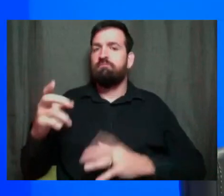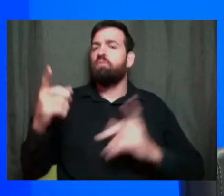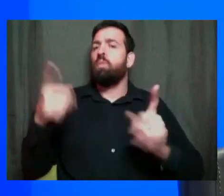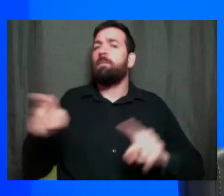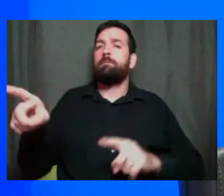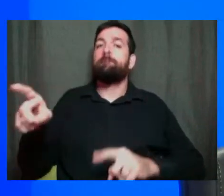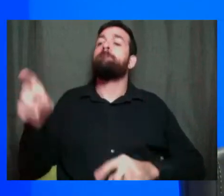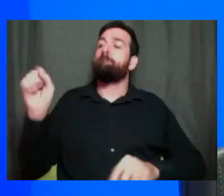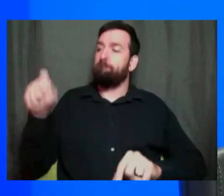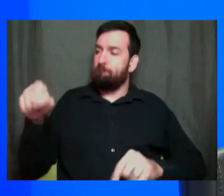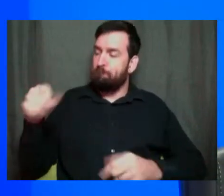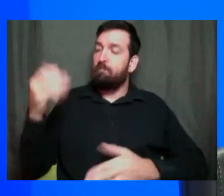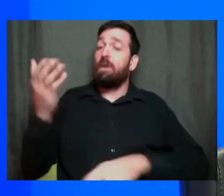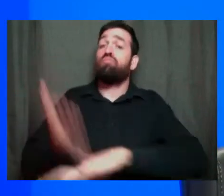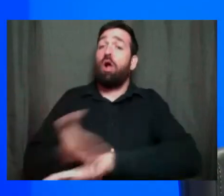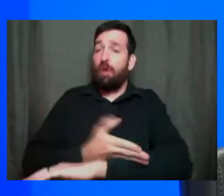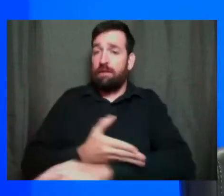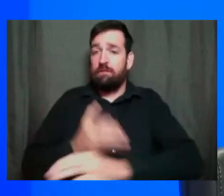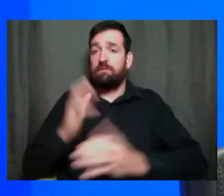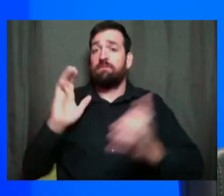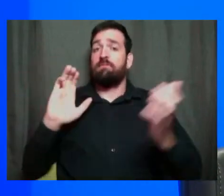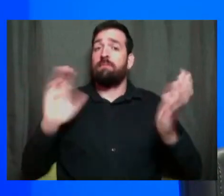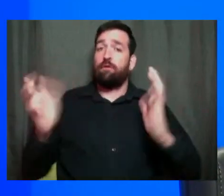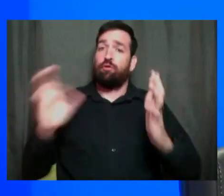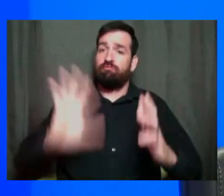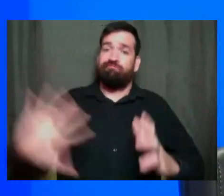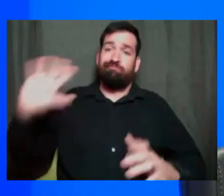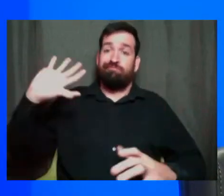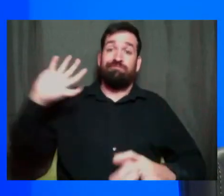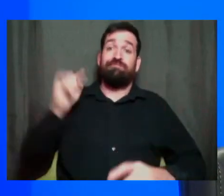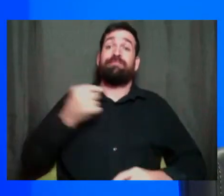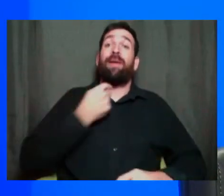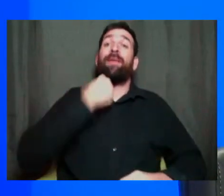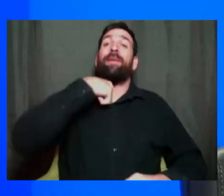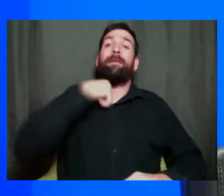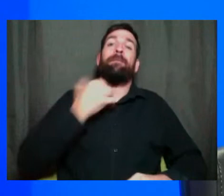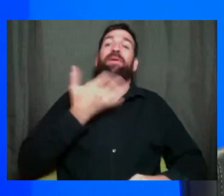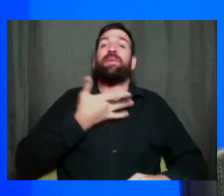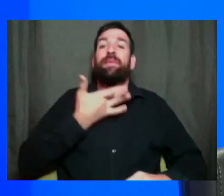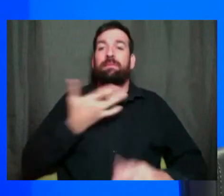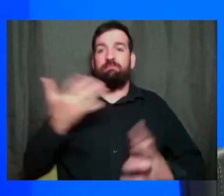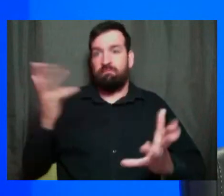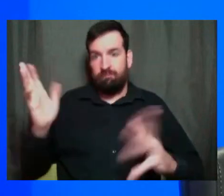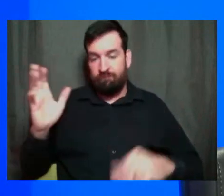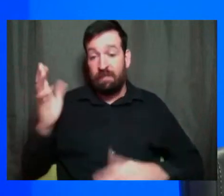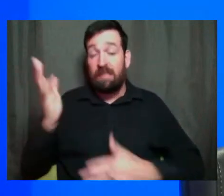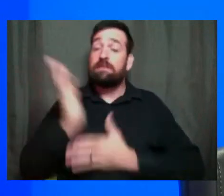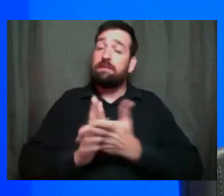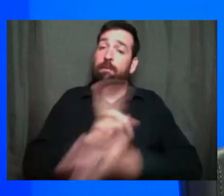made progress compared to like the old days of a tracheostomy. Some patients can use an